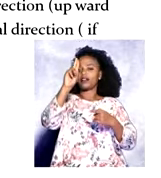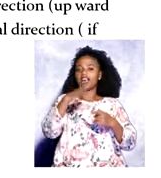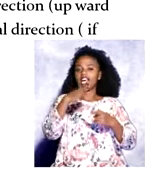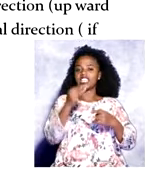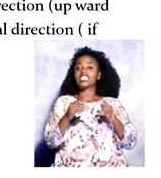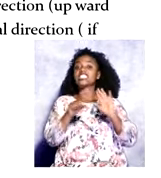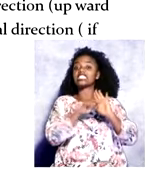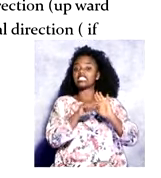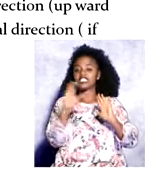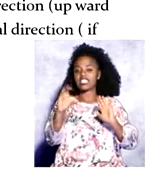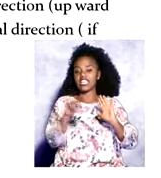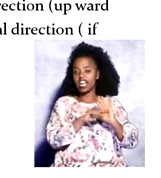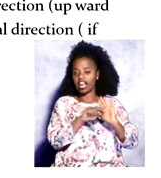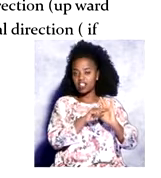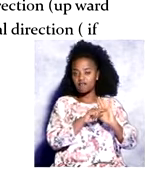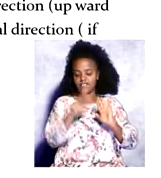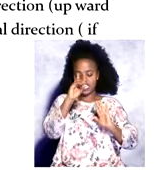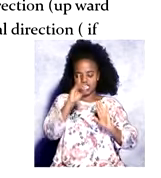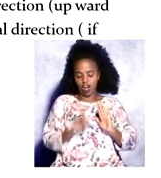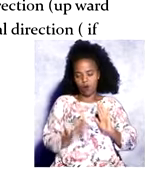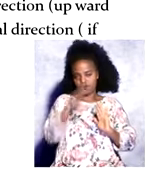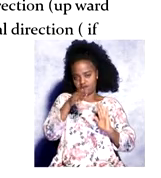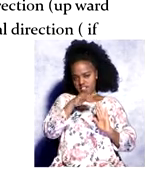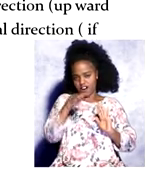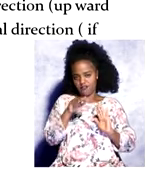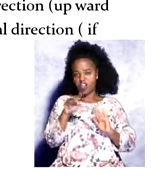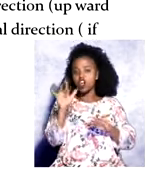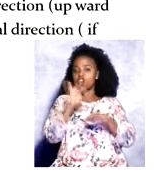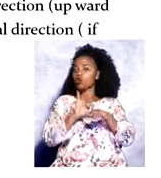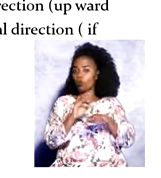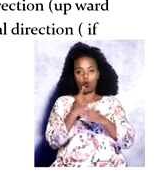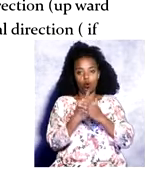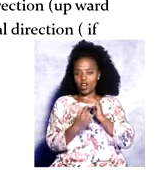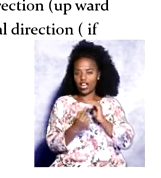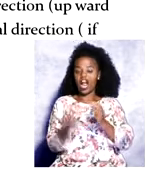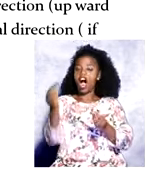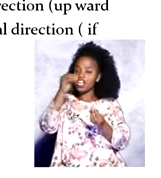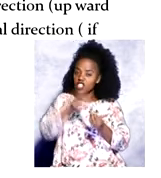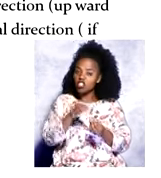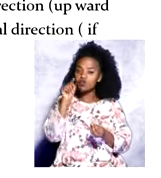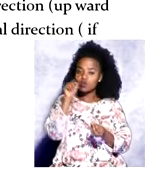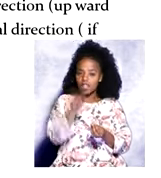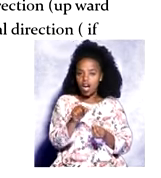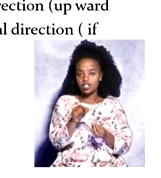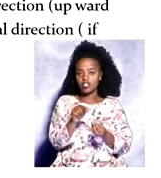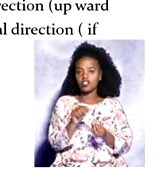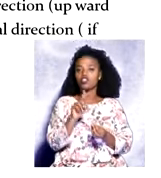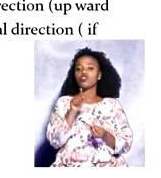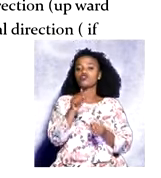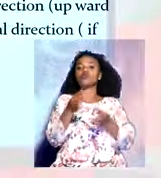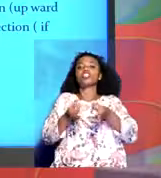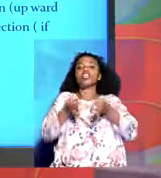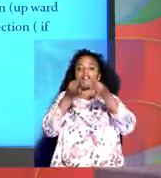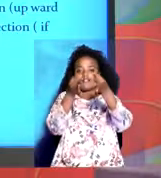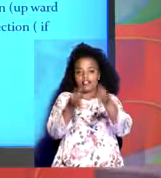c is negative, you shift this graph downward. Not only this one, in addition to that, you